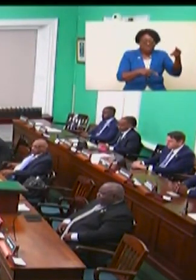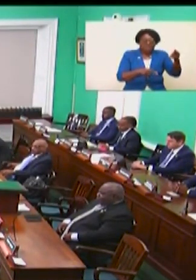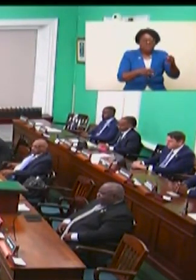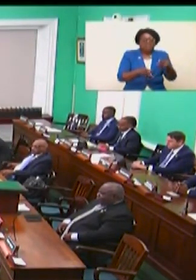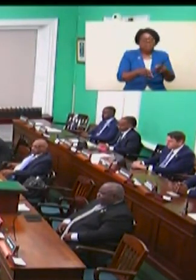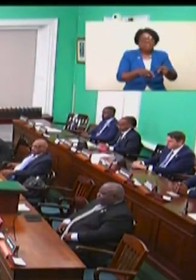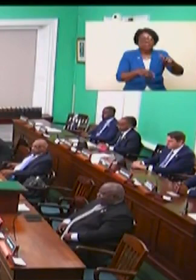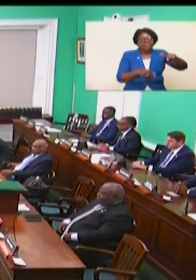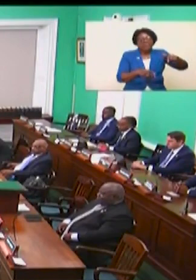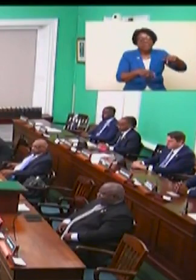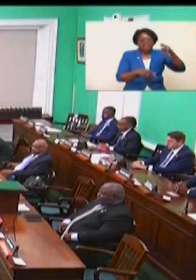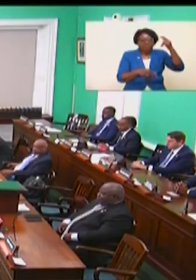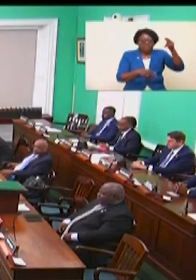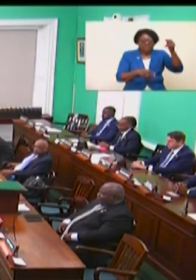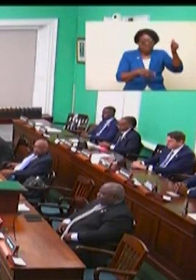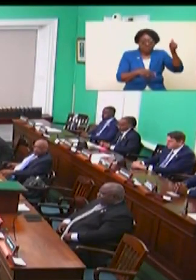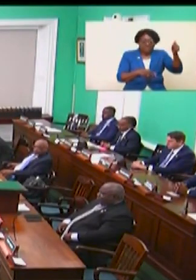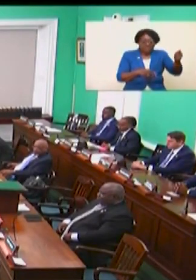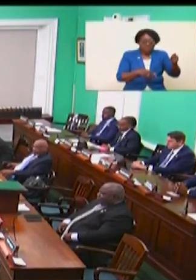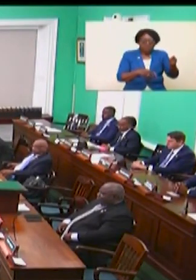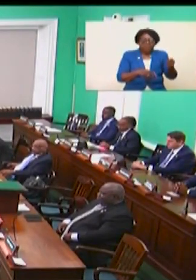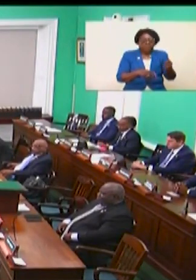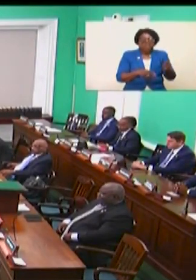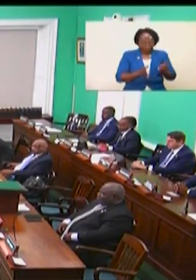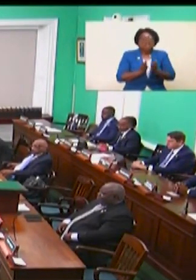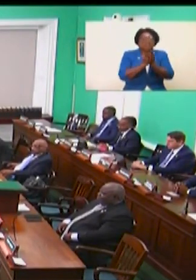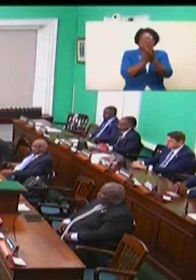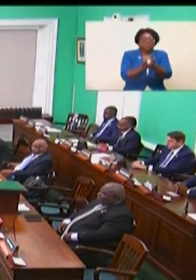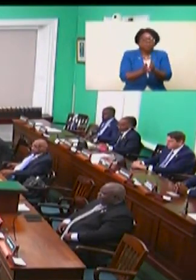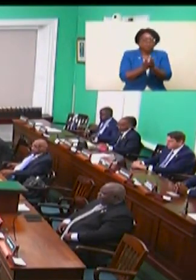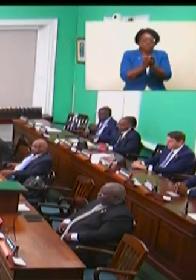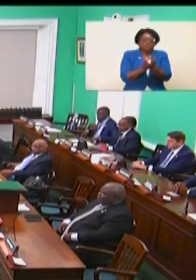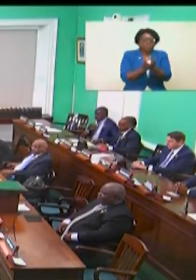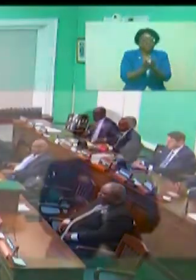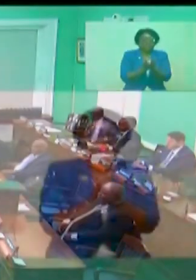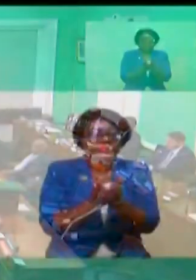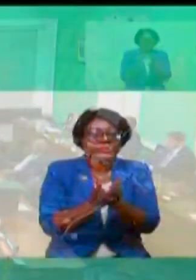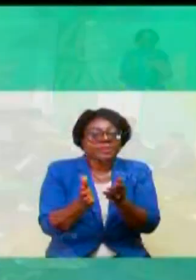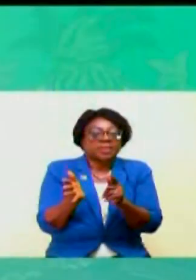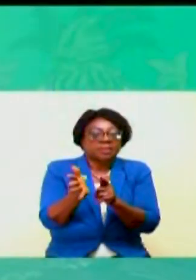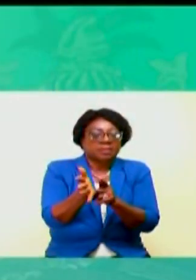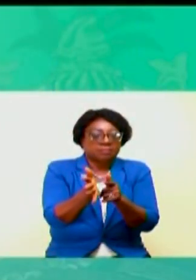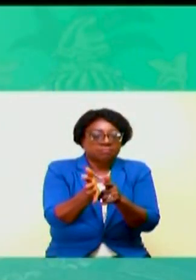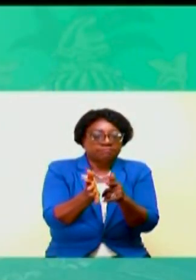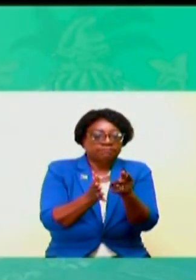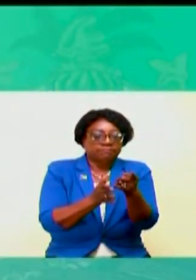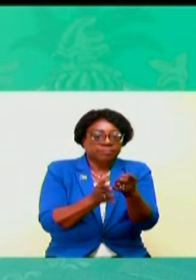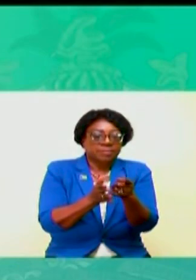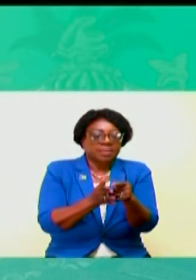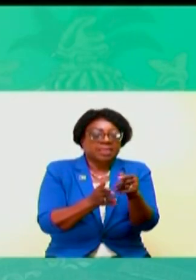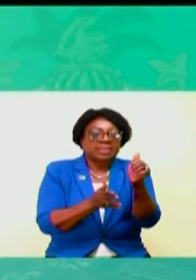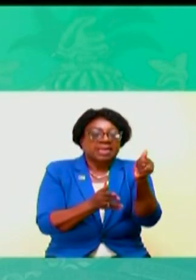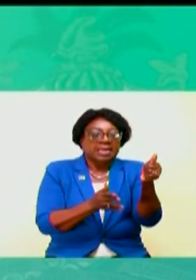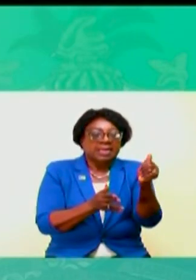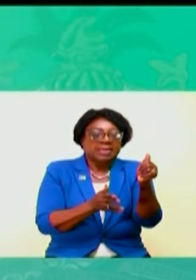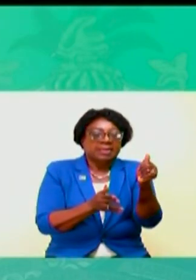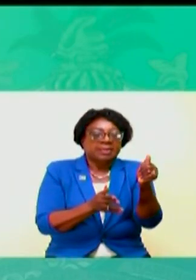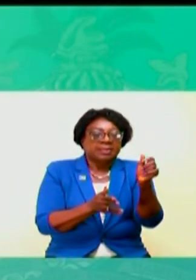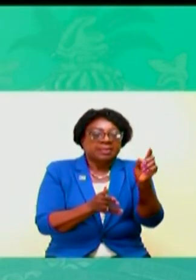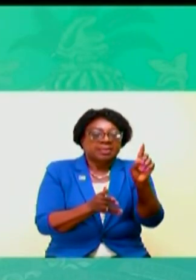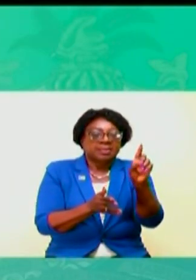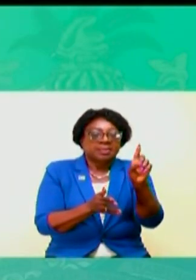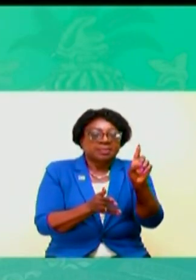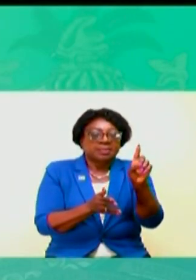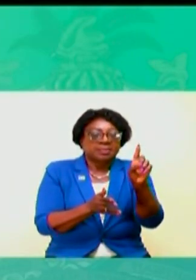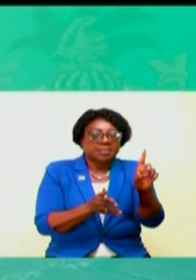the late Arthur Dion Hanna. And the boat, this is the 80 Hanna. Isn't she a beauty? Yeah. Not